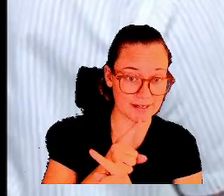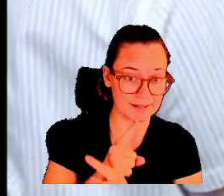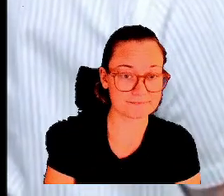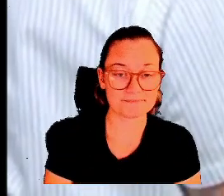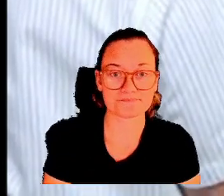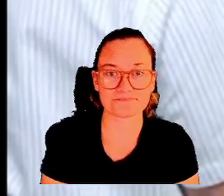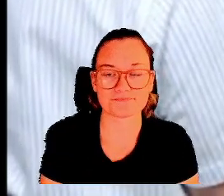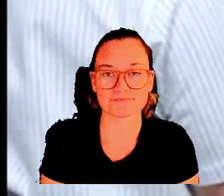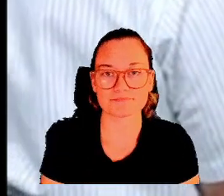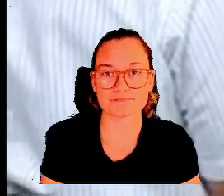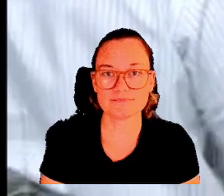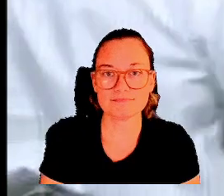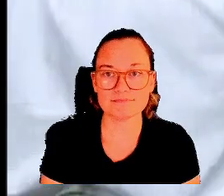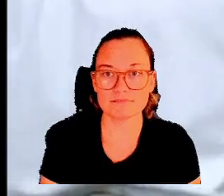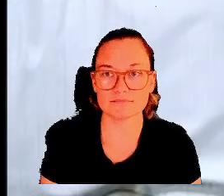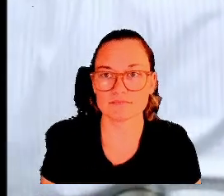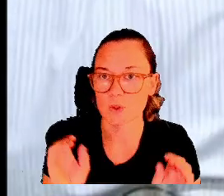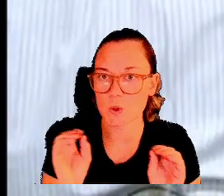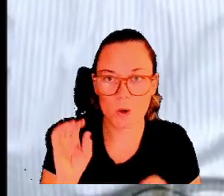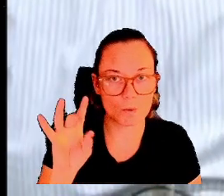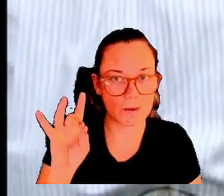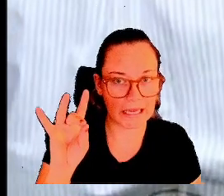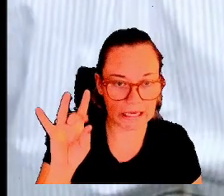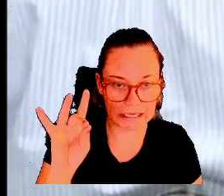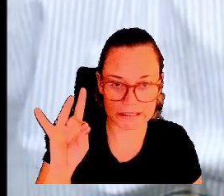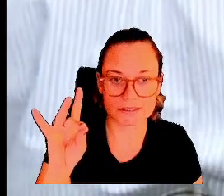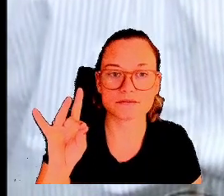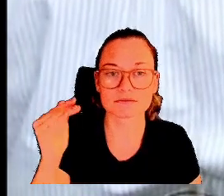And I don't see any 8s, but there's a 9, isn't there?